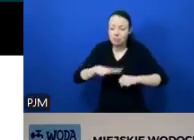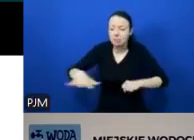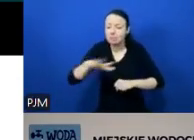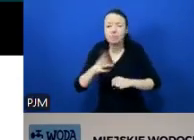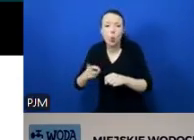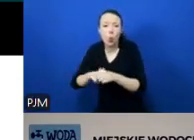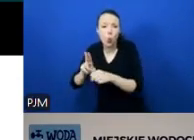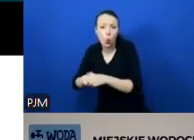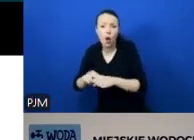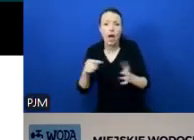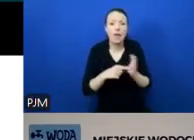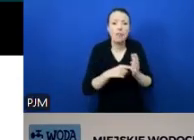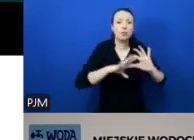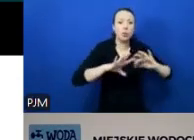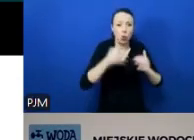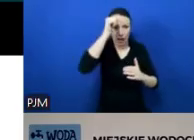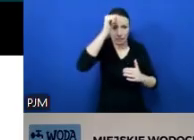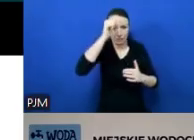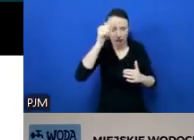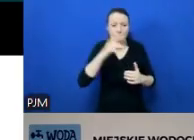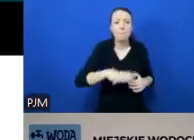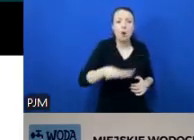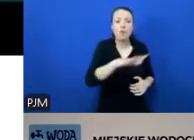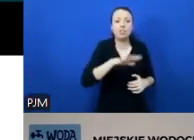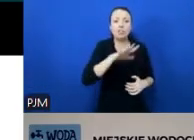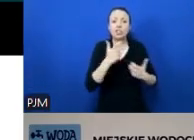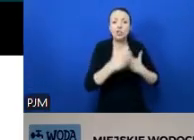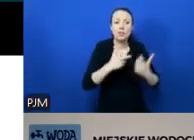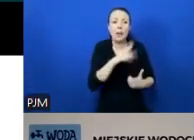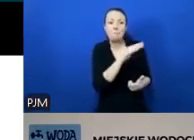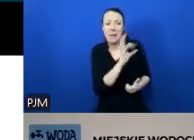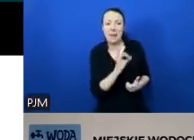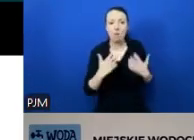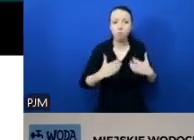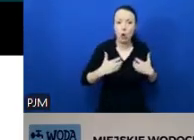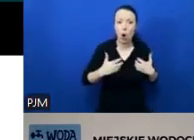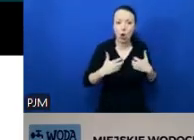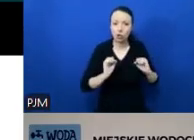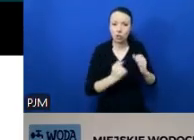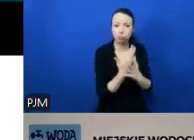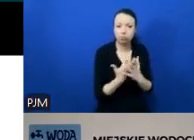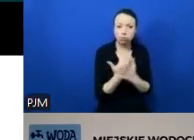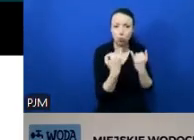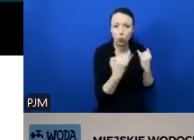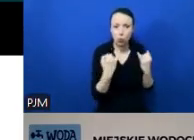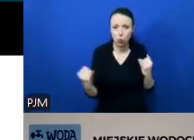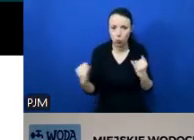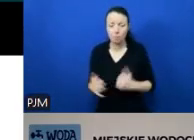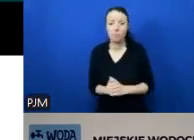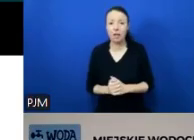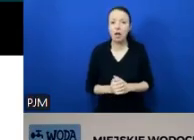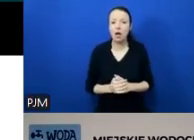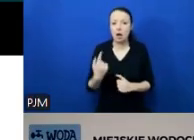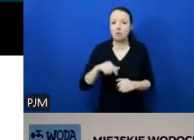areas or drainage areas, and this helped us to